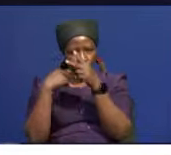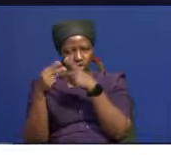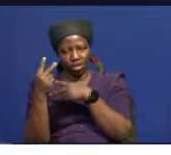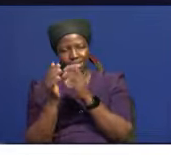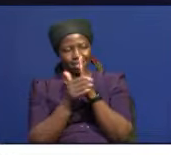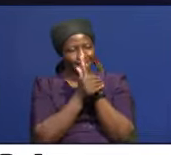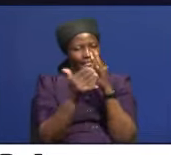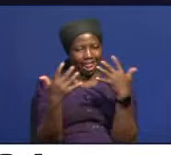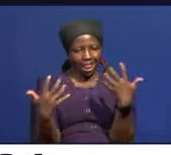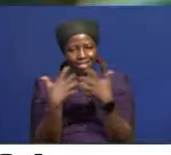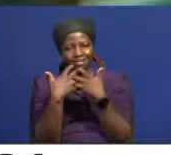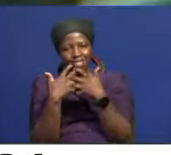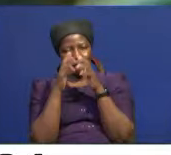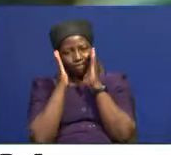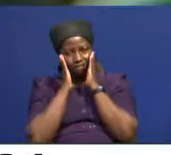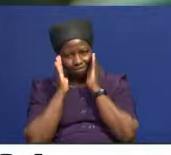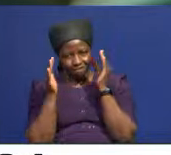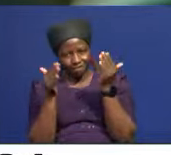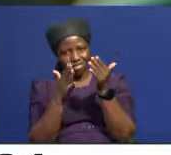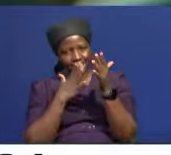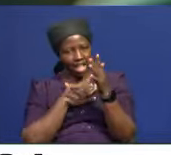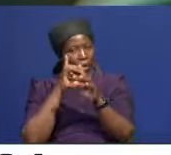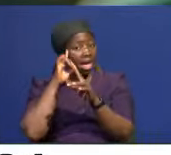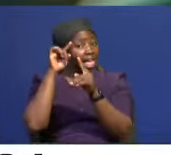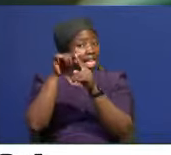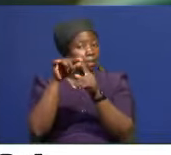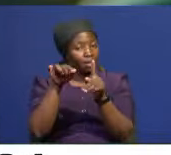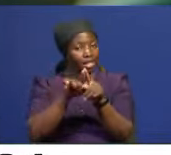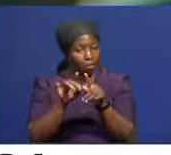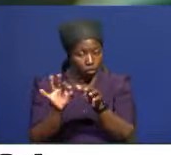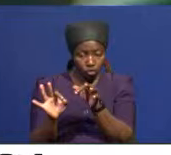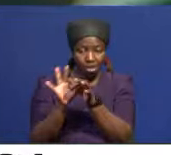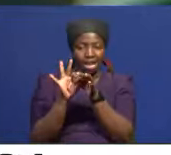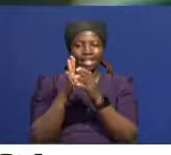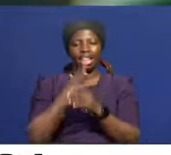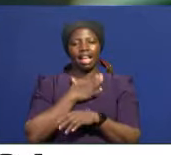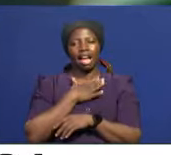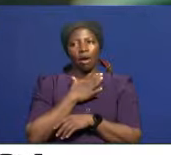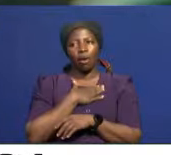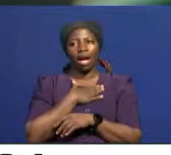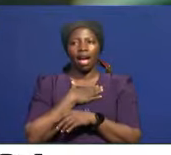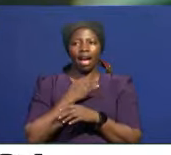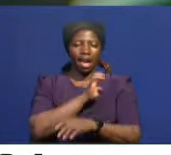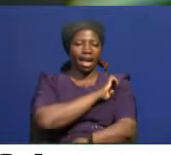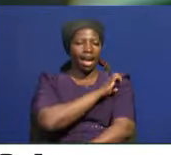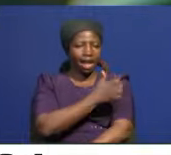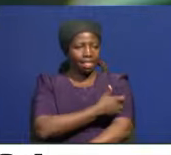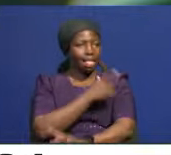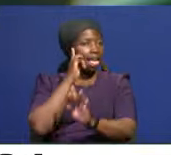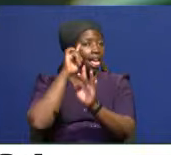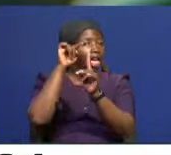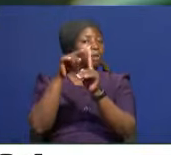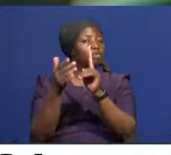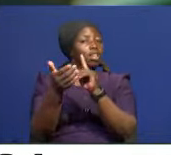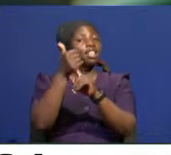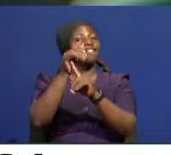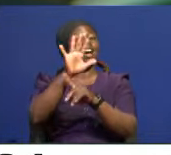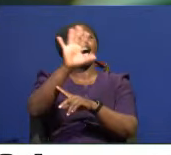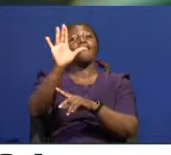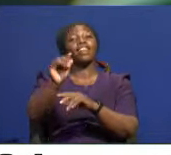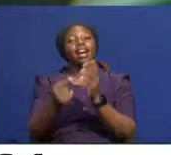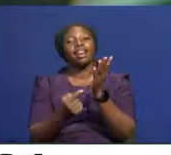skills, focus our aspirations, and unite our energies in pursuit of Africa's